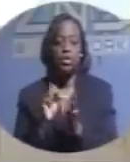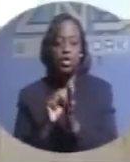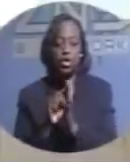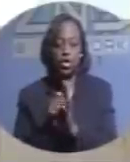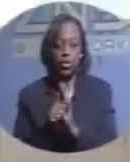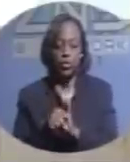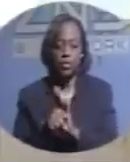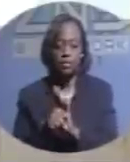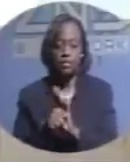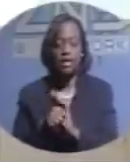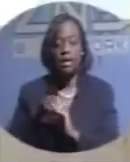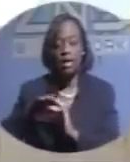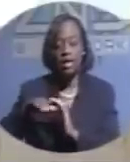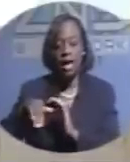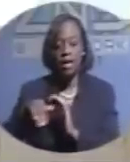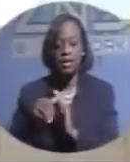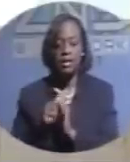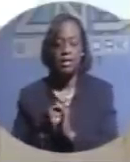But yet,